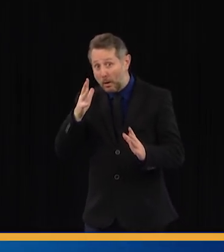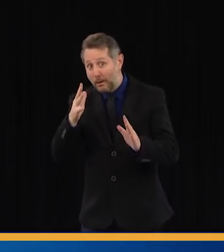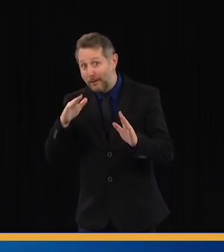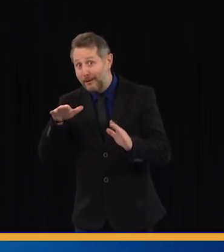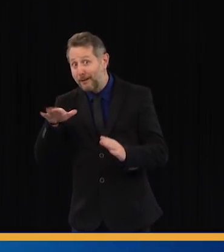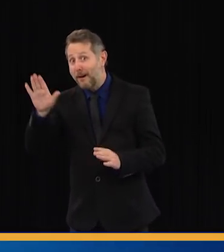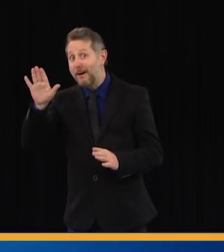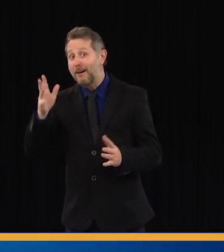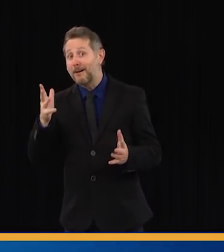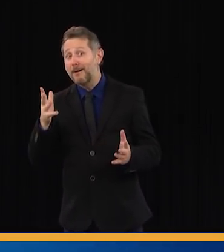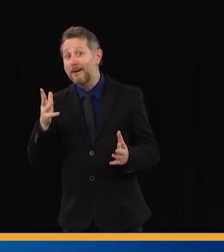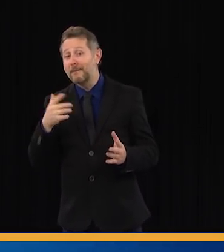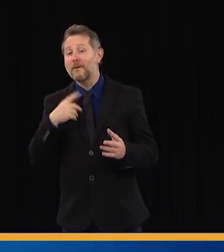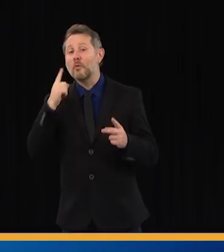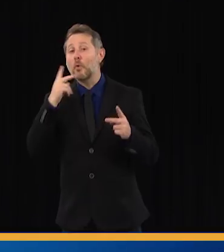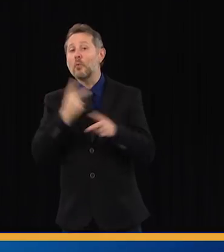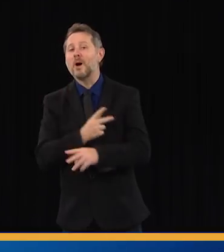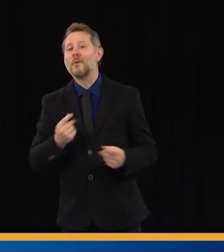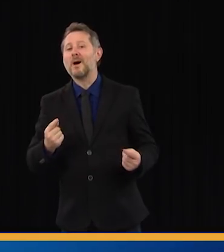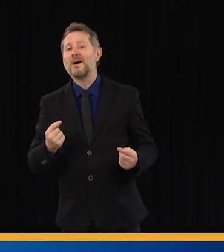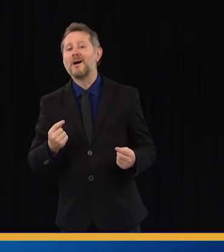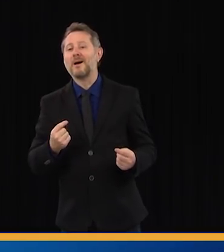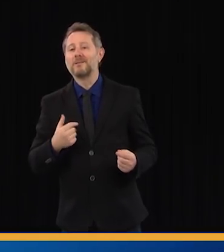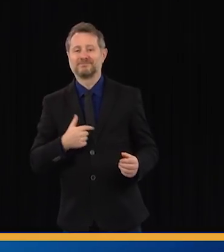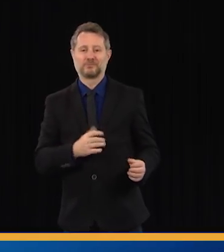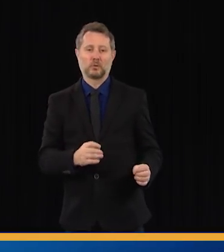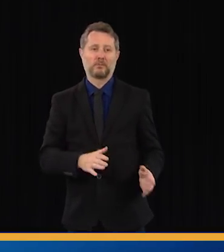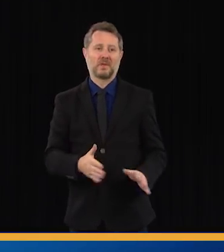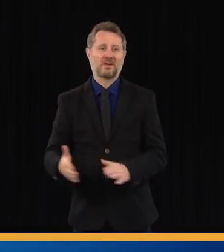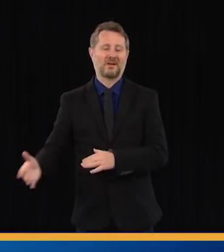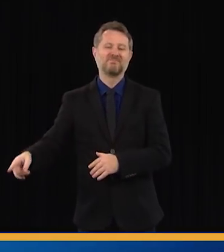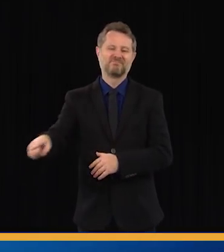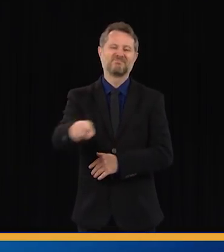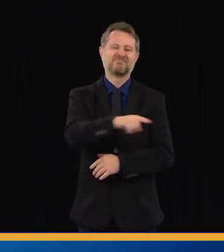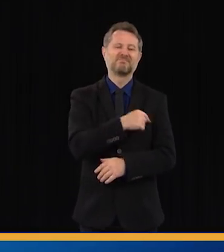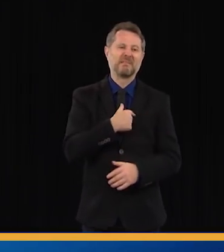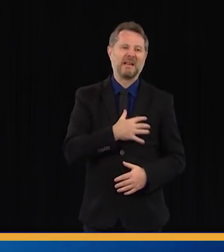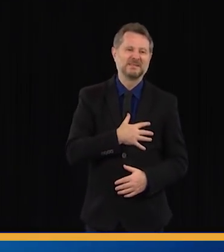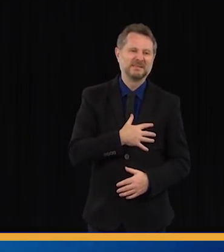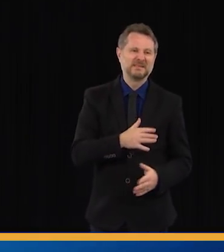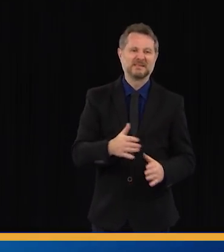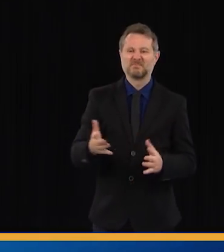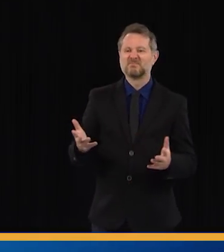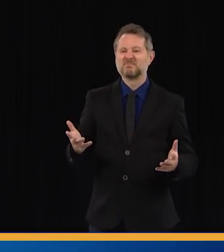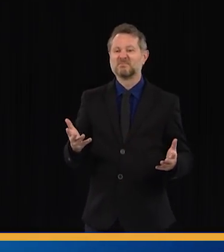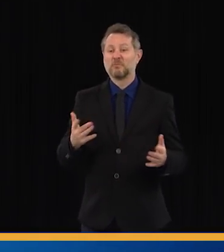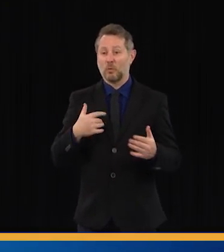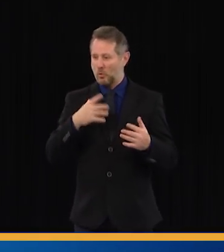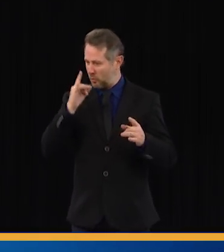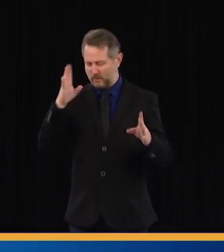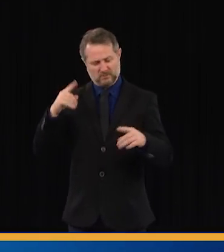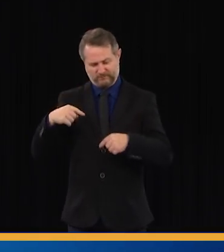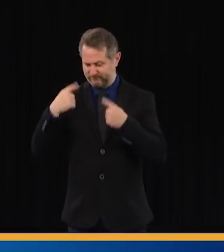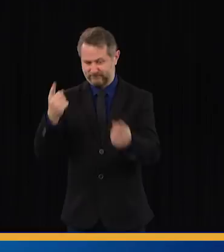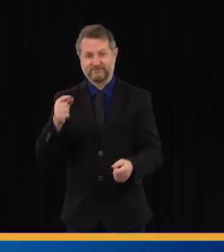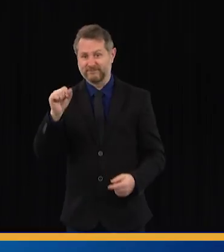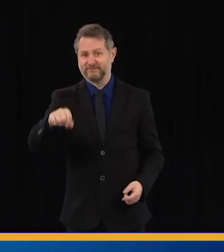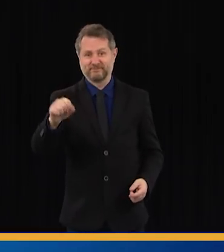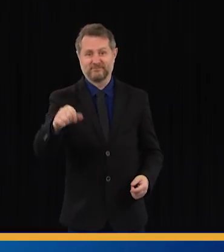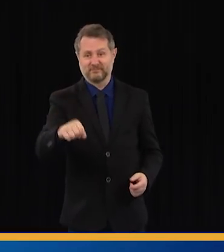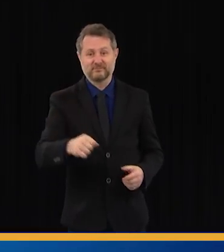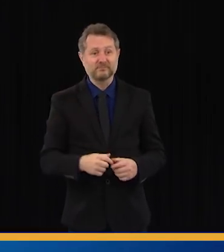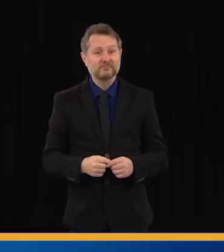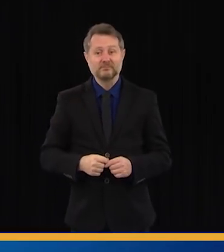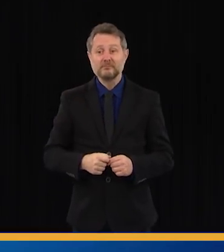dying. That's the worst. The worst doesn't get any bad than this worst. And this worst is people die. That's the